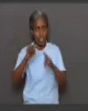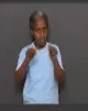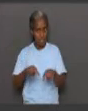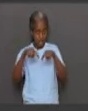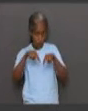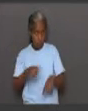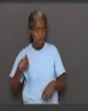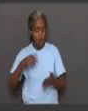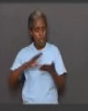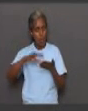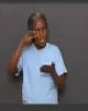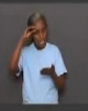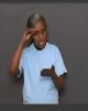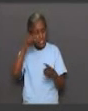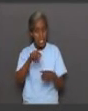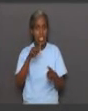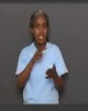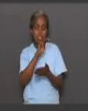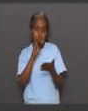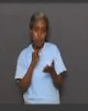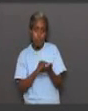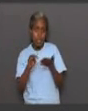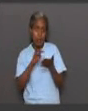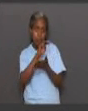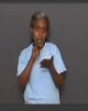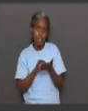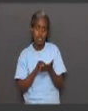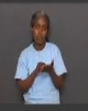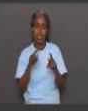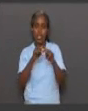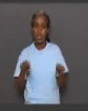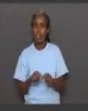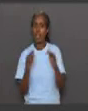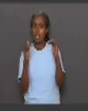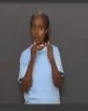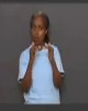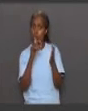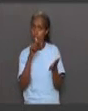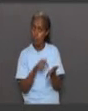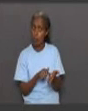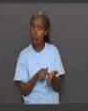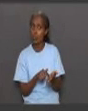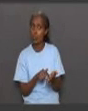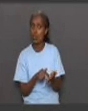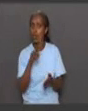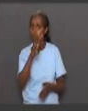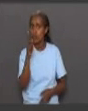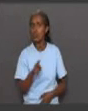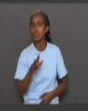we have learned that the medians of a triangle are concurrent at a